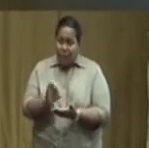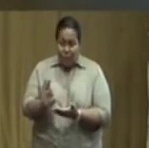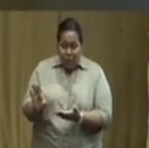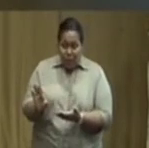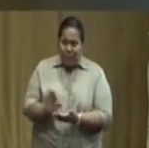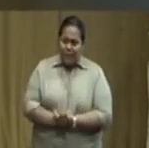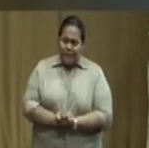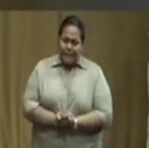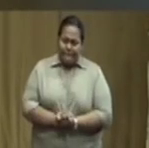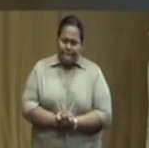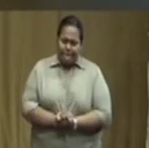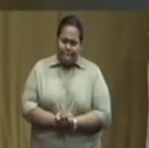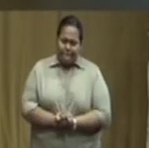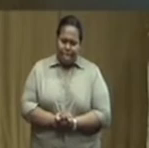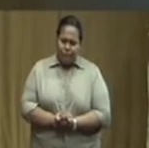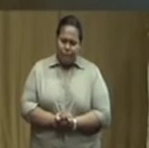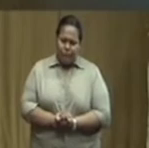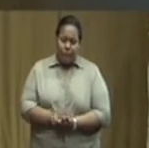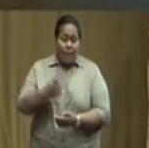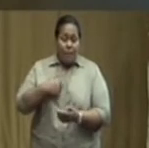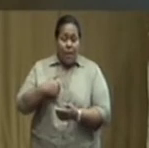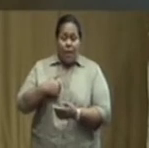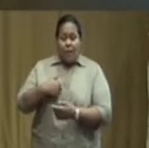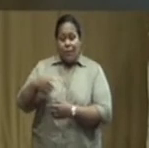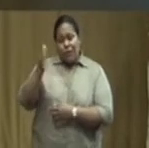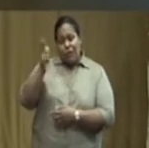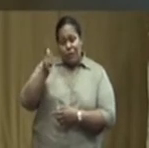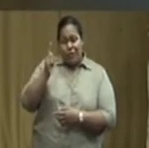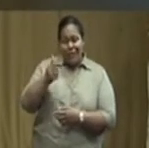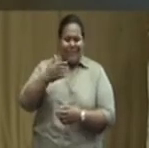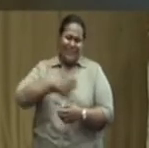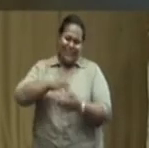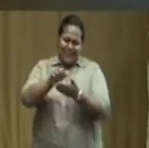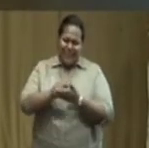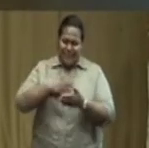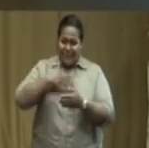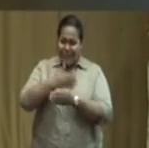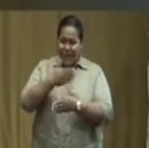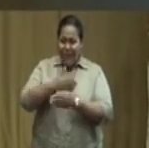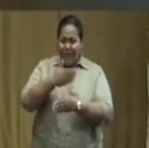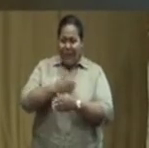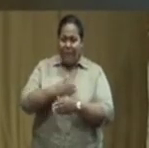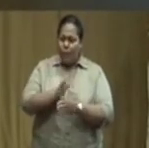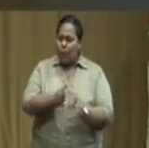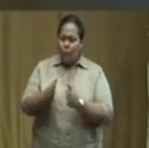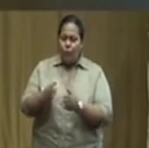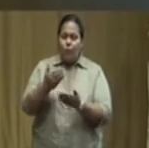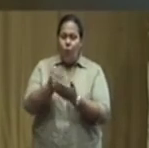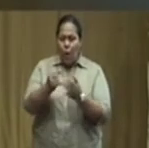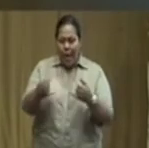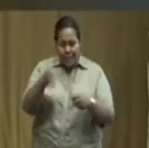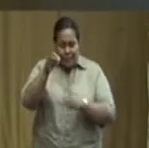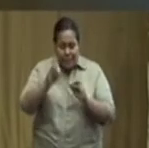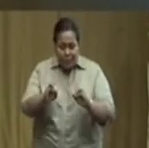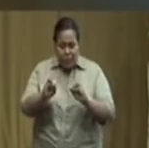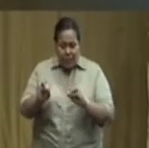say this not just as a lecturer who would prefer to keep my job even as we move into online teaching, but also as someone